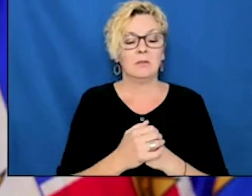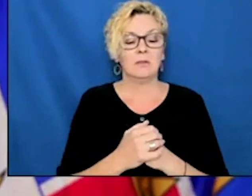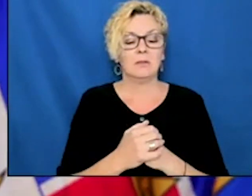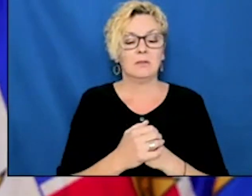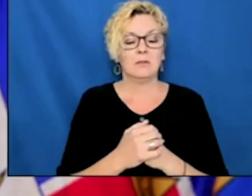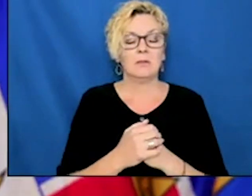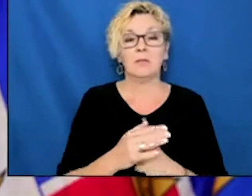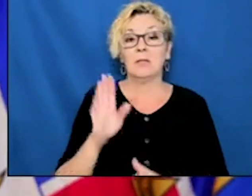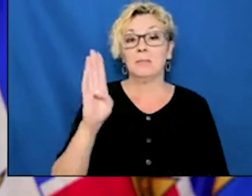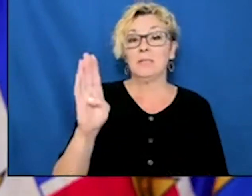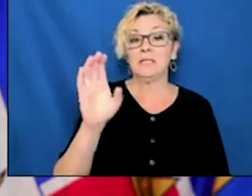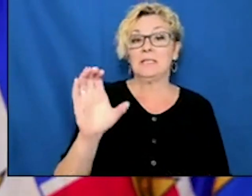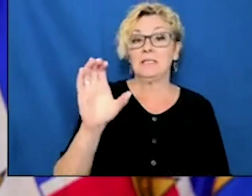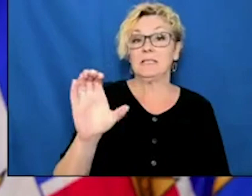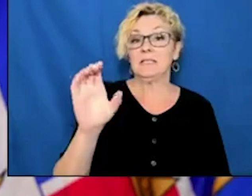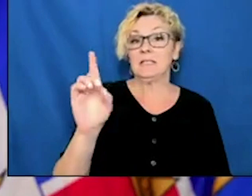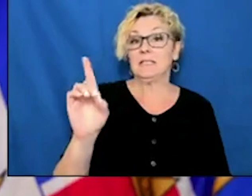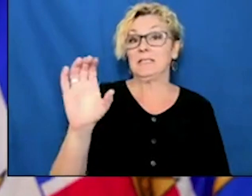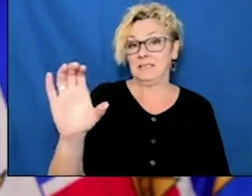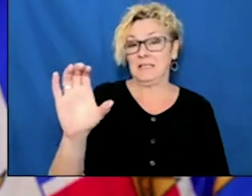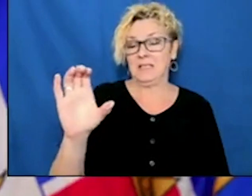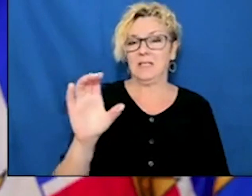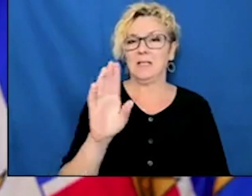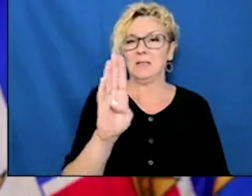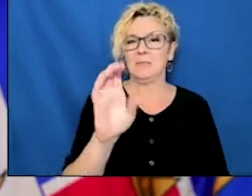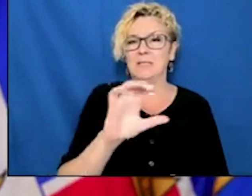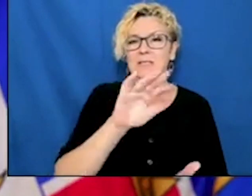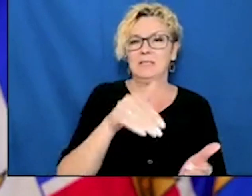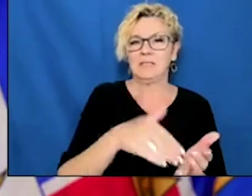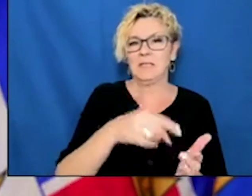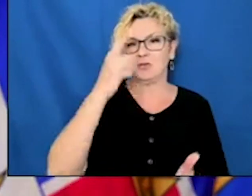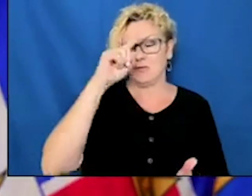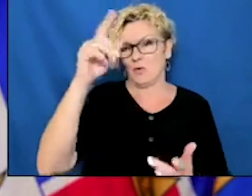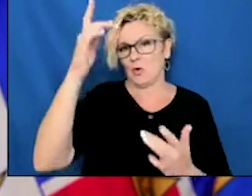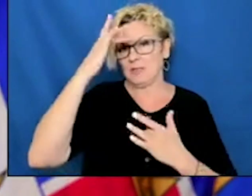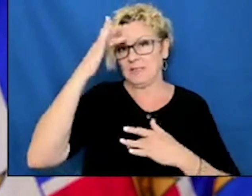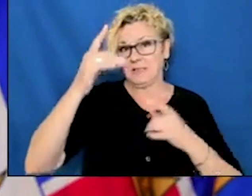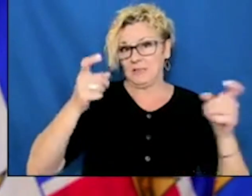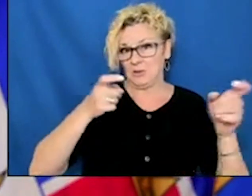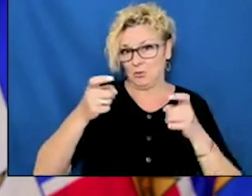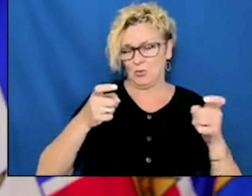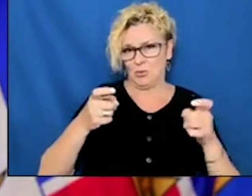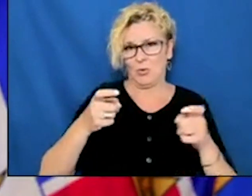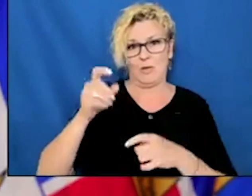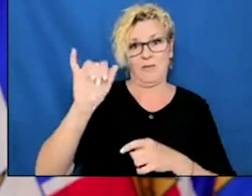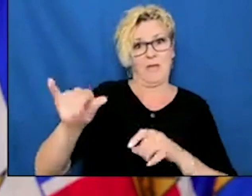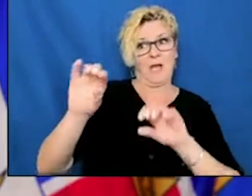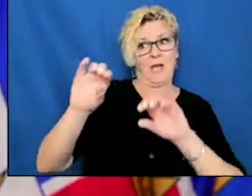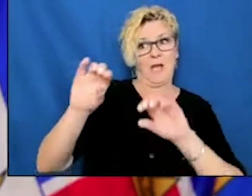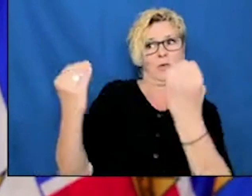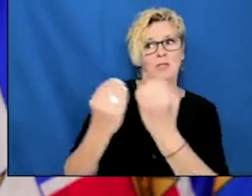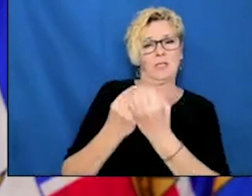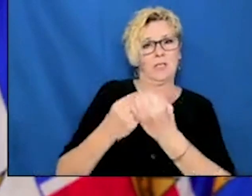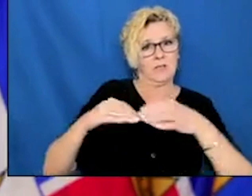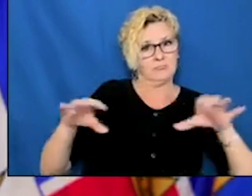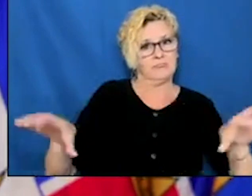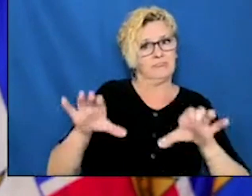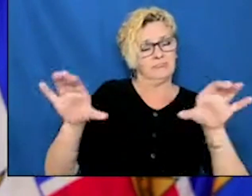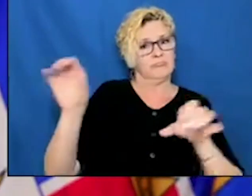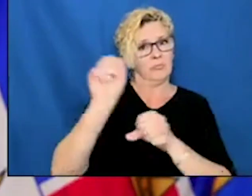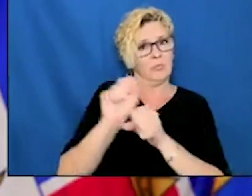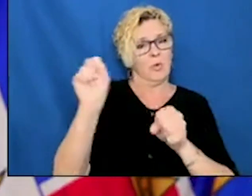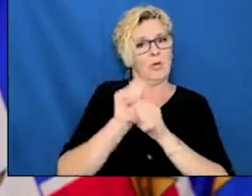The BC CDC is the organization that works on behalf of us in the province of our public health community